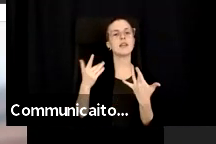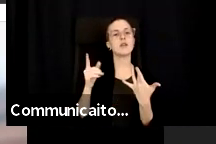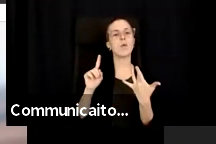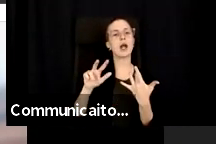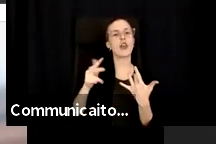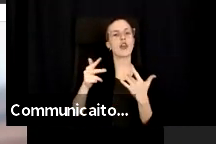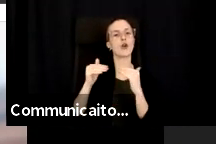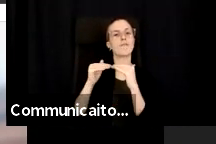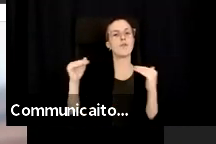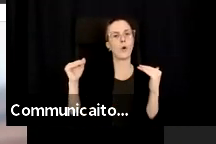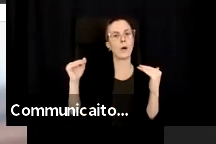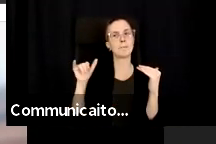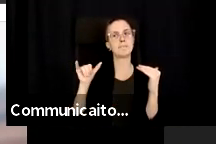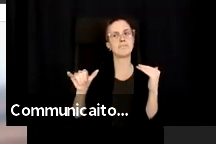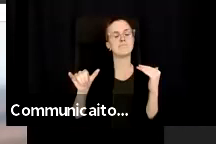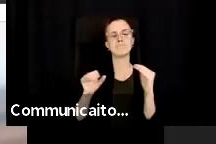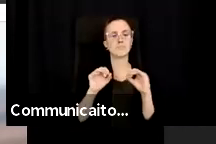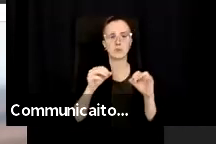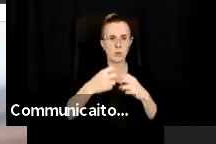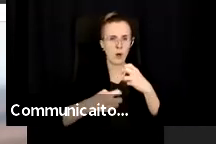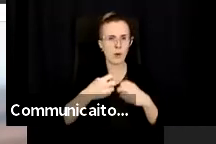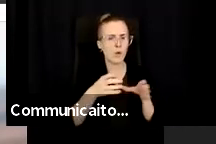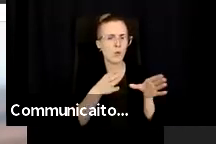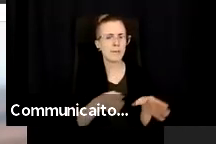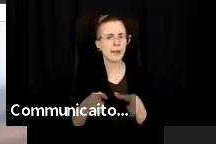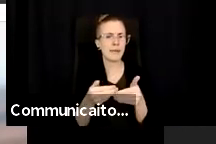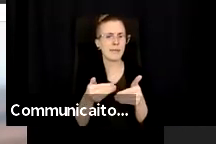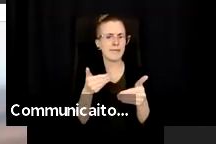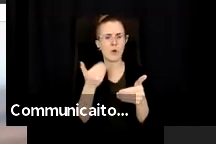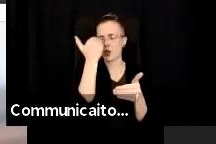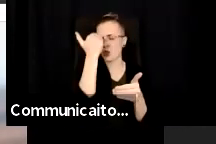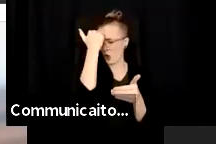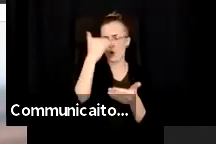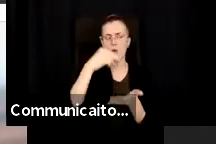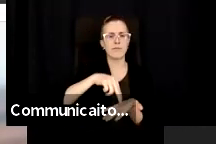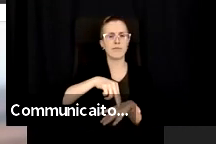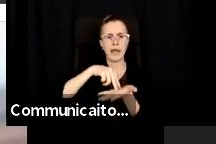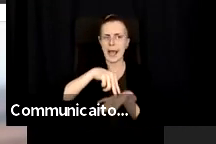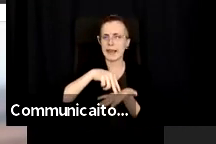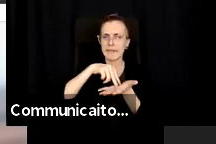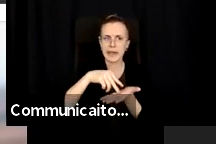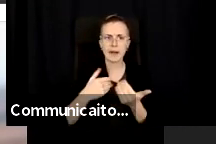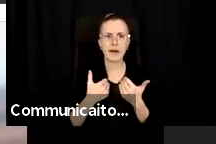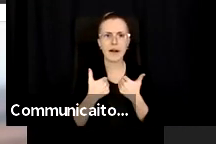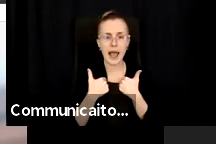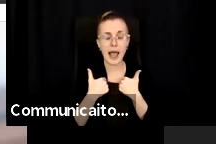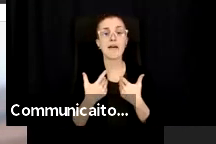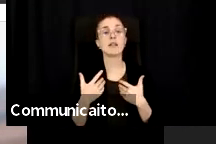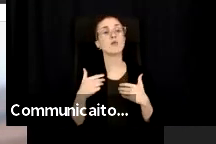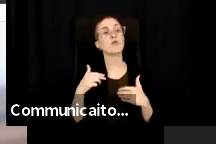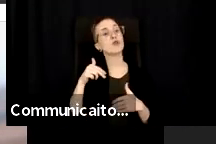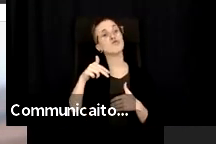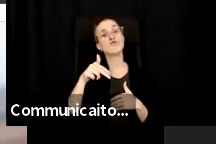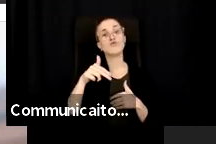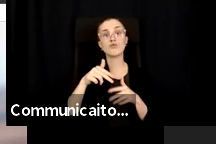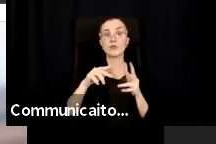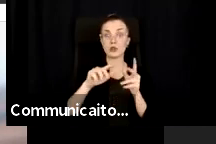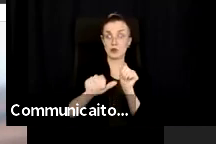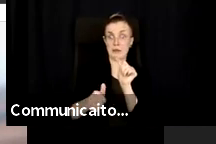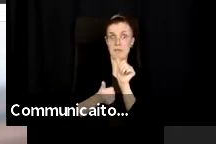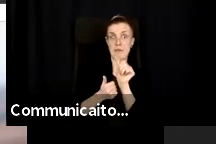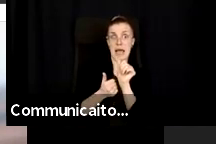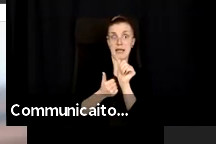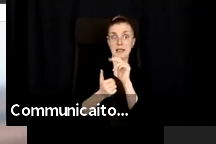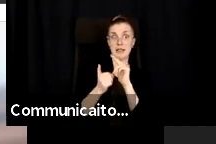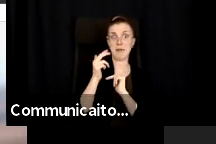ahead and we know there's an elevator. We get to the back area and the elevator doesn't